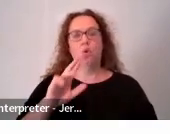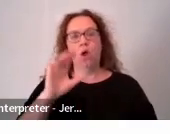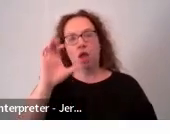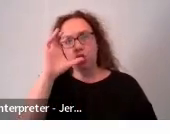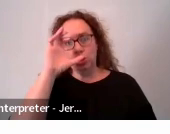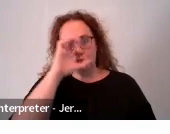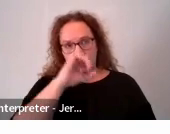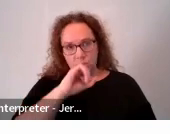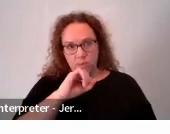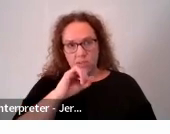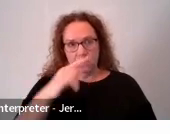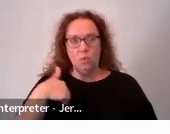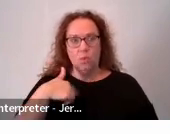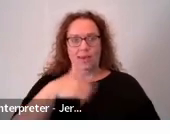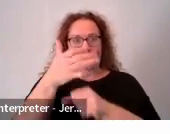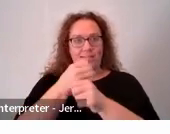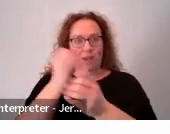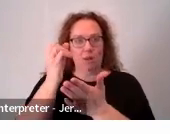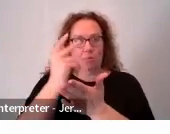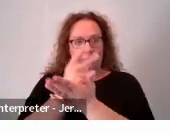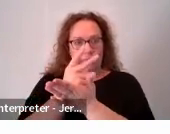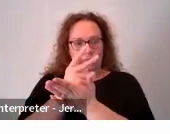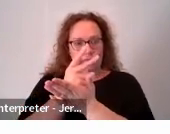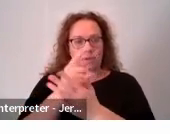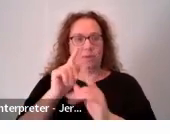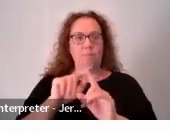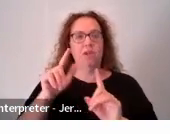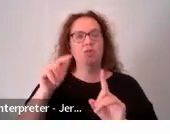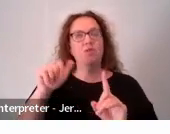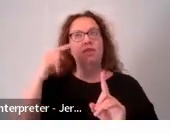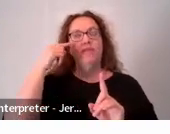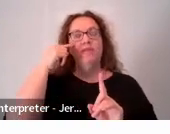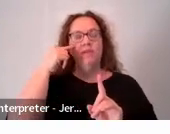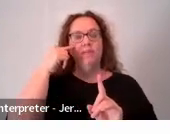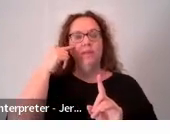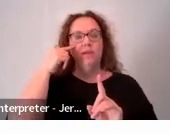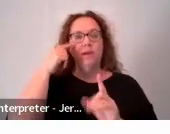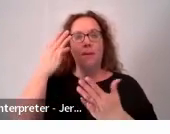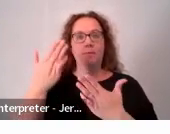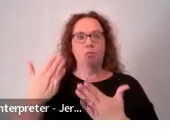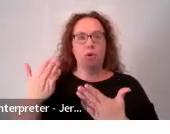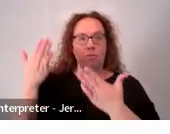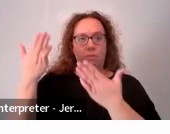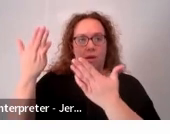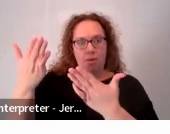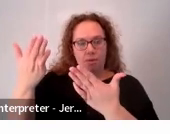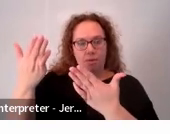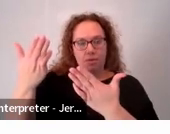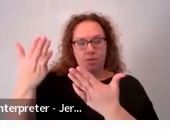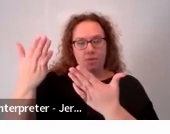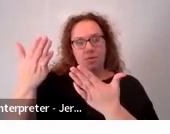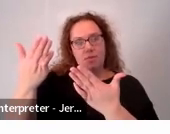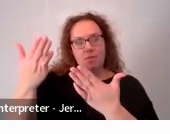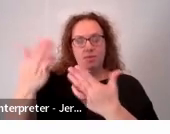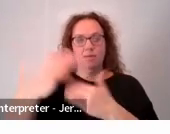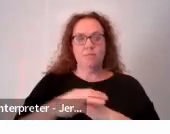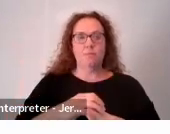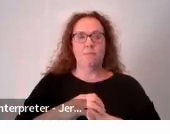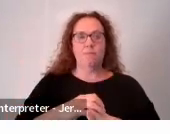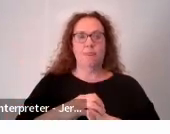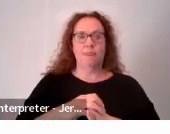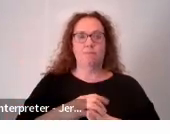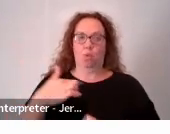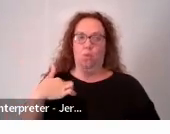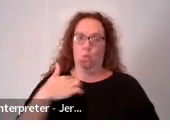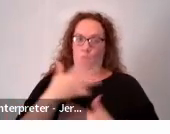we get approval. But you could also think of proposed as in we would